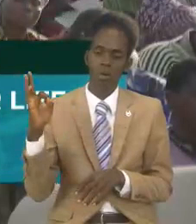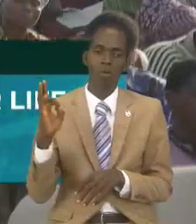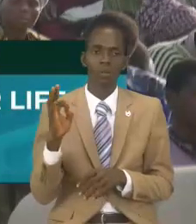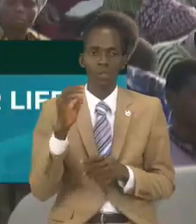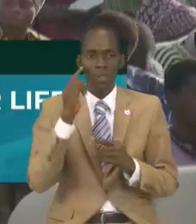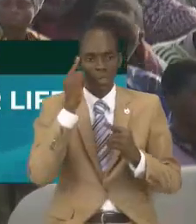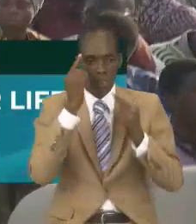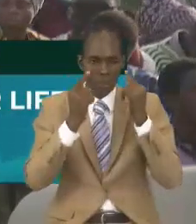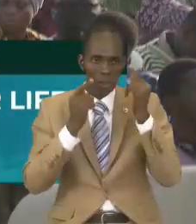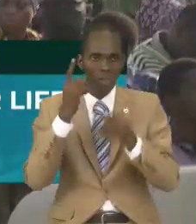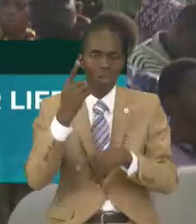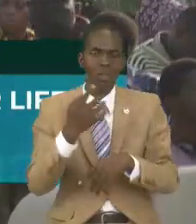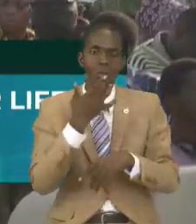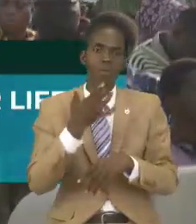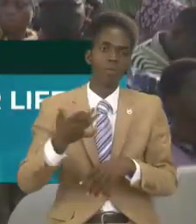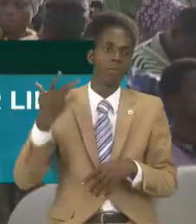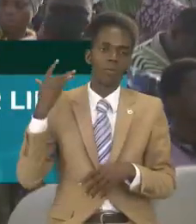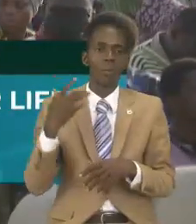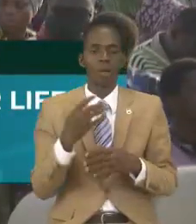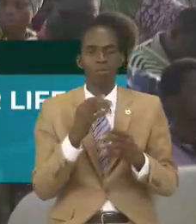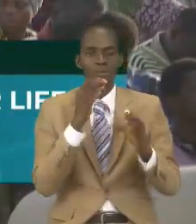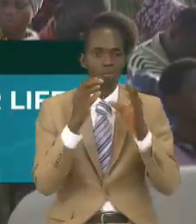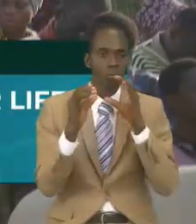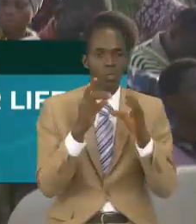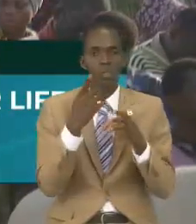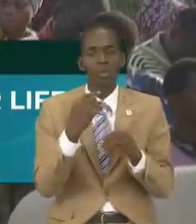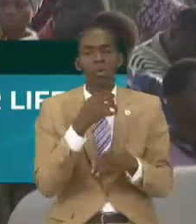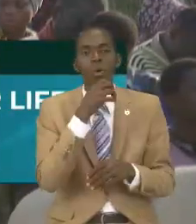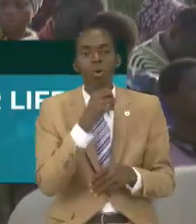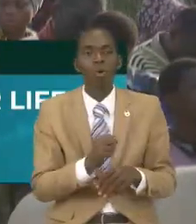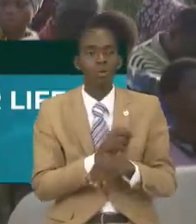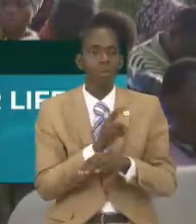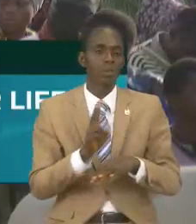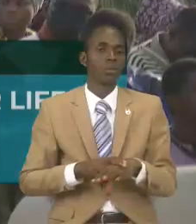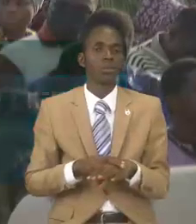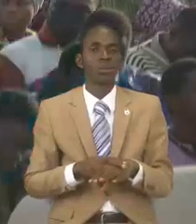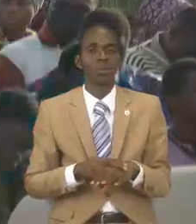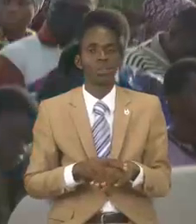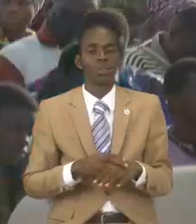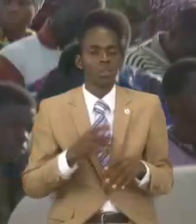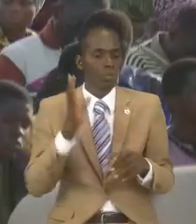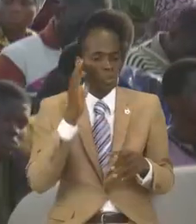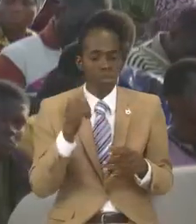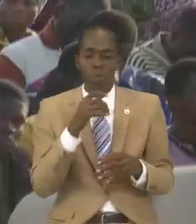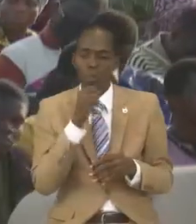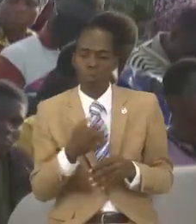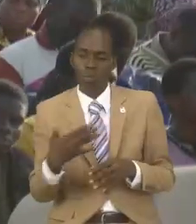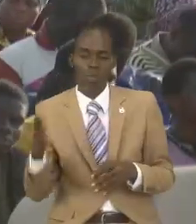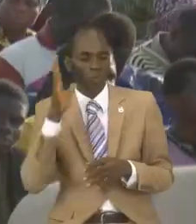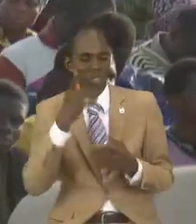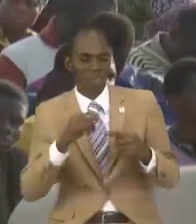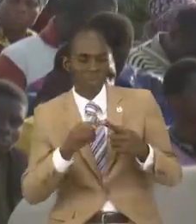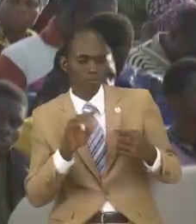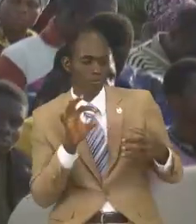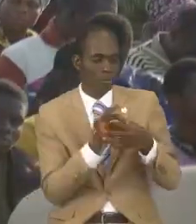former conversation, the old man, to try to attach itself to you and with